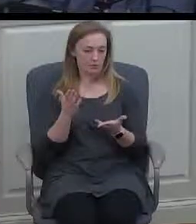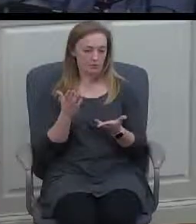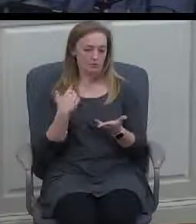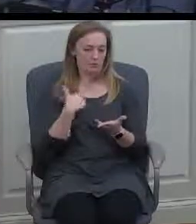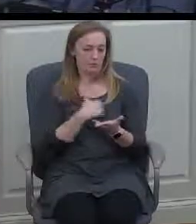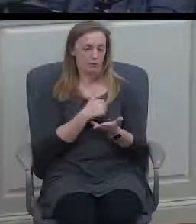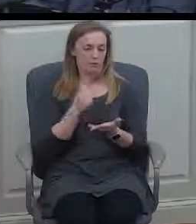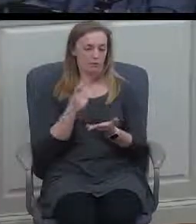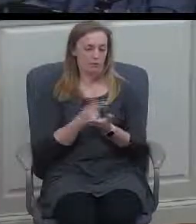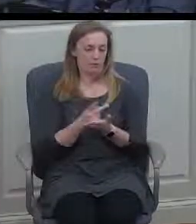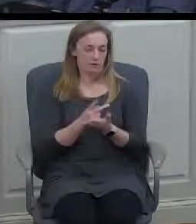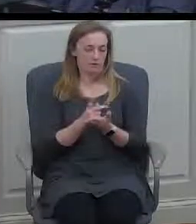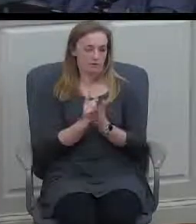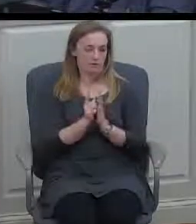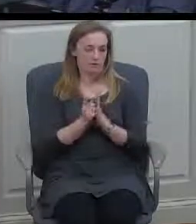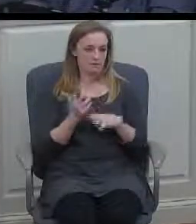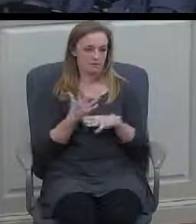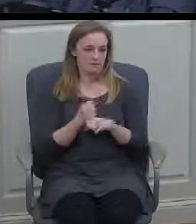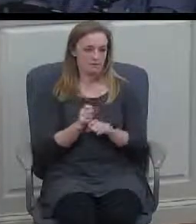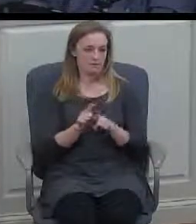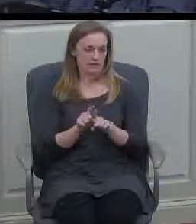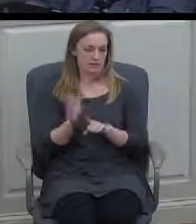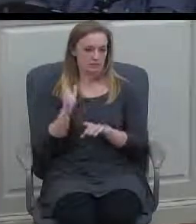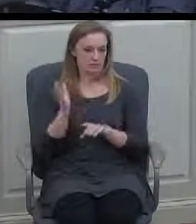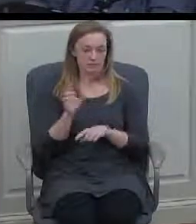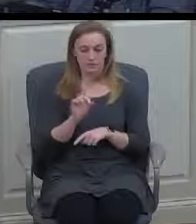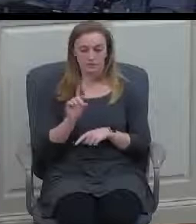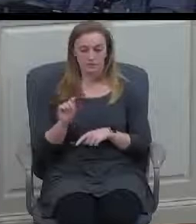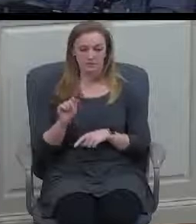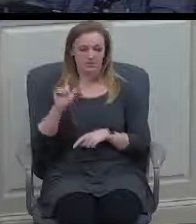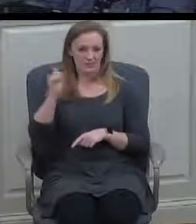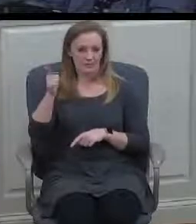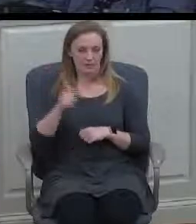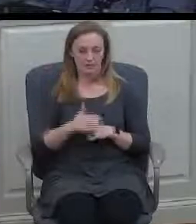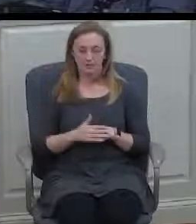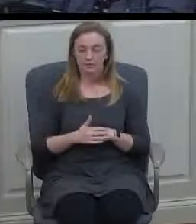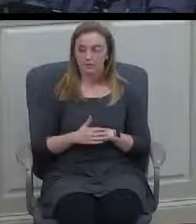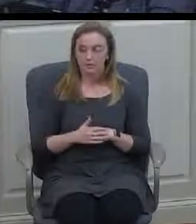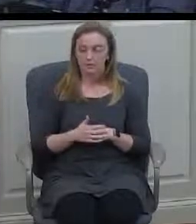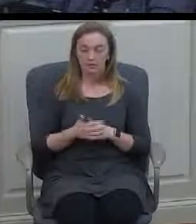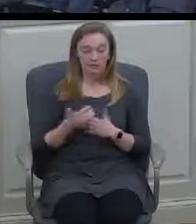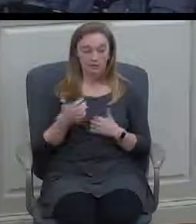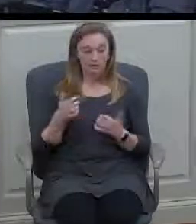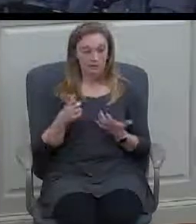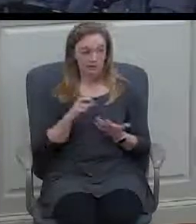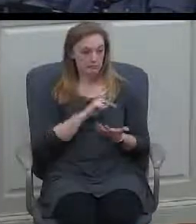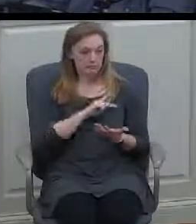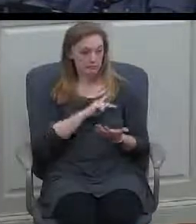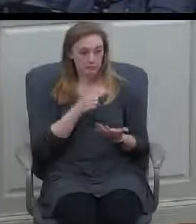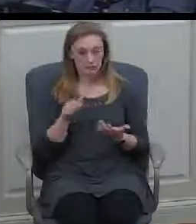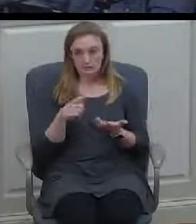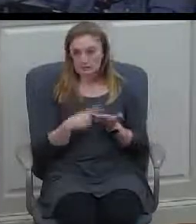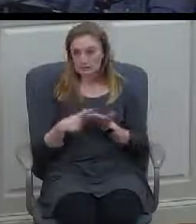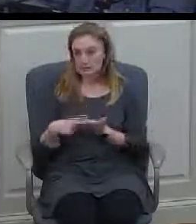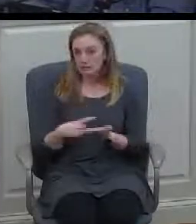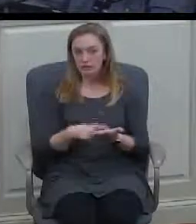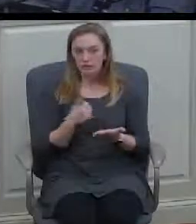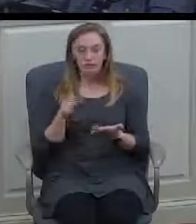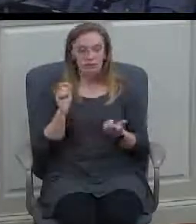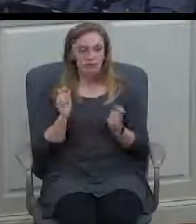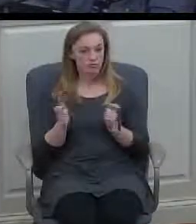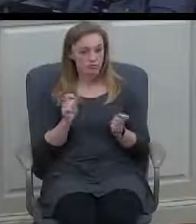minutes as Second. presented. Commissioner Atkins, thank you. Commissioner Terry, thank you. Any discussion? Any changes,